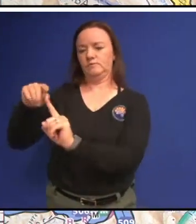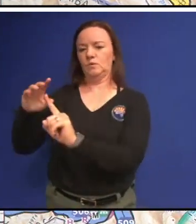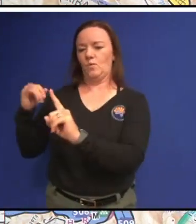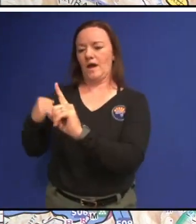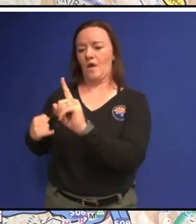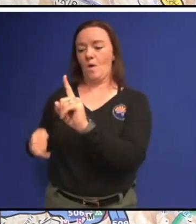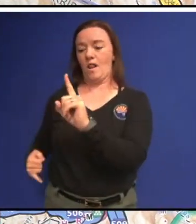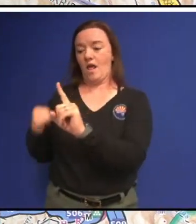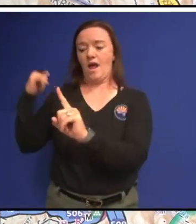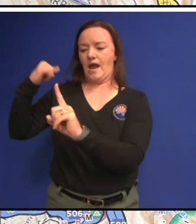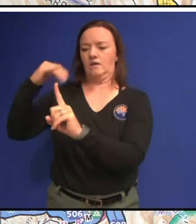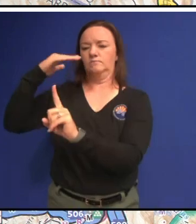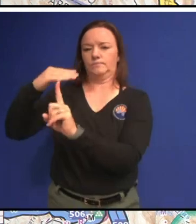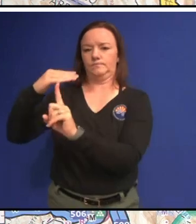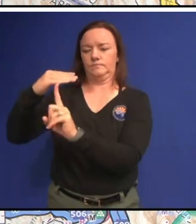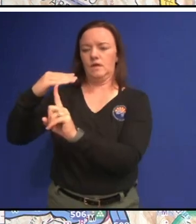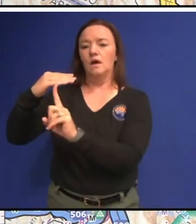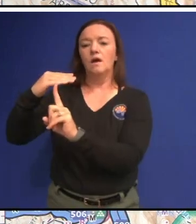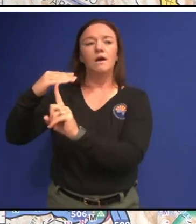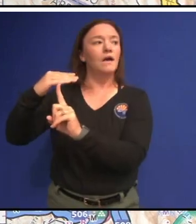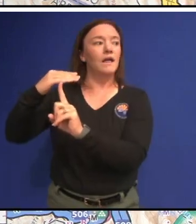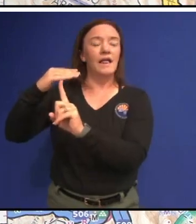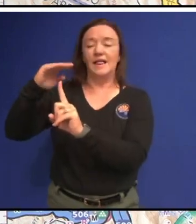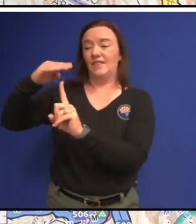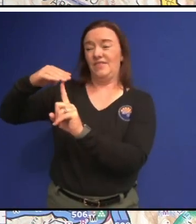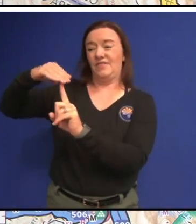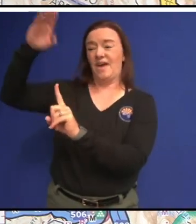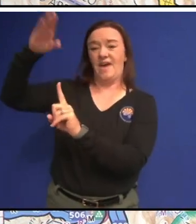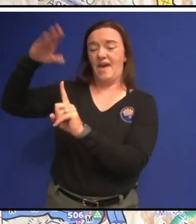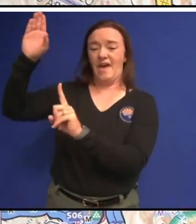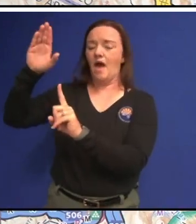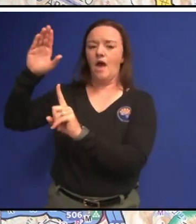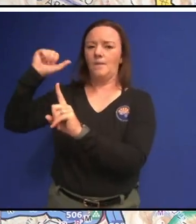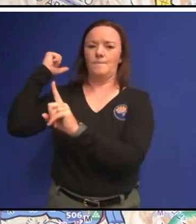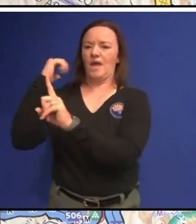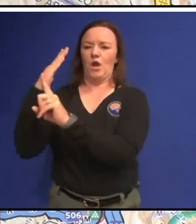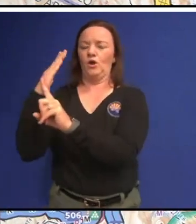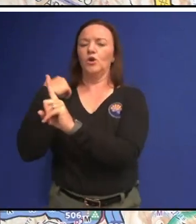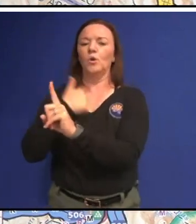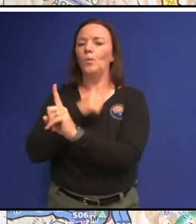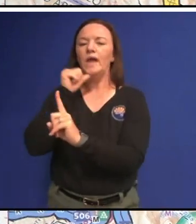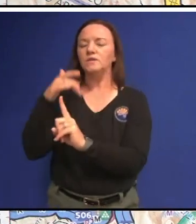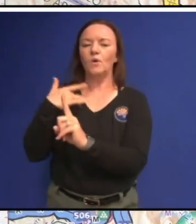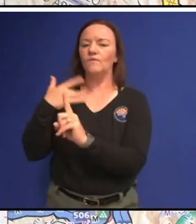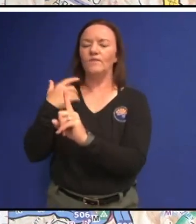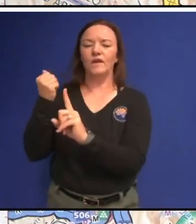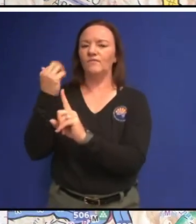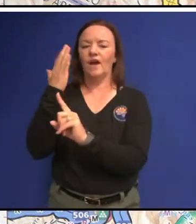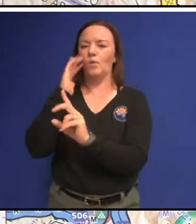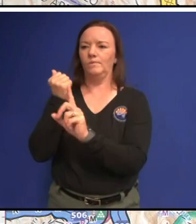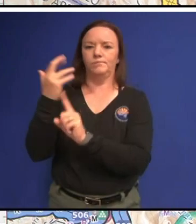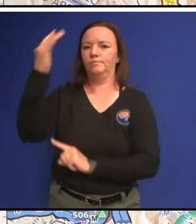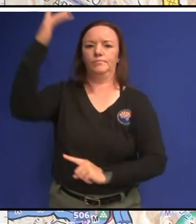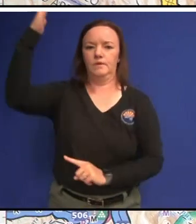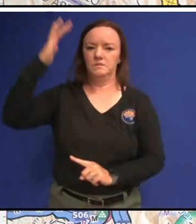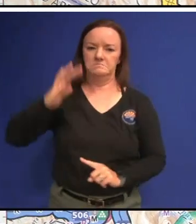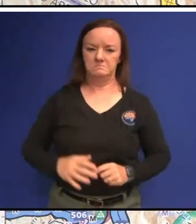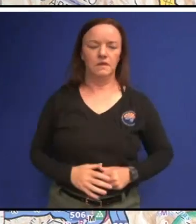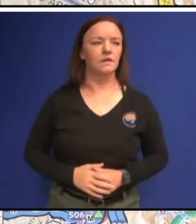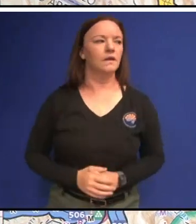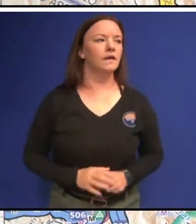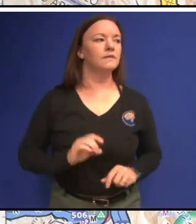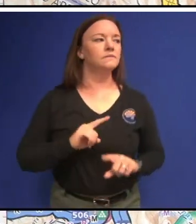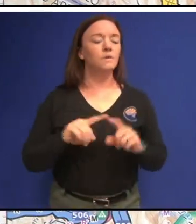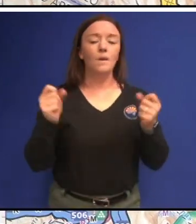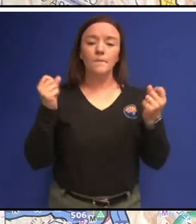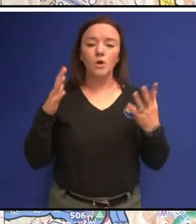We don't think that fire under most conditions is going to cross over that. There are, however, multiple